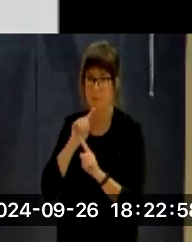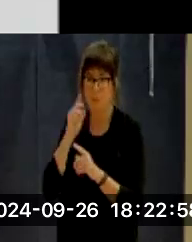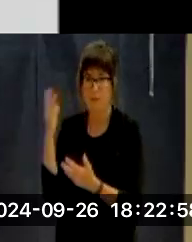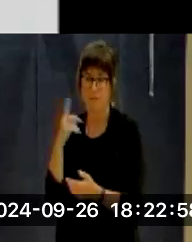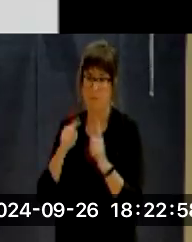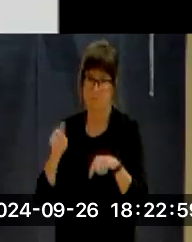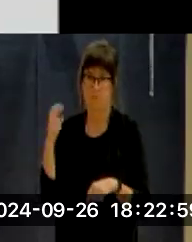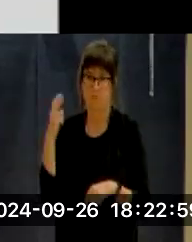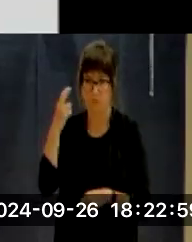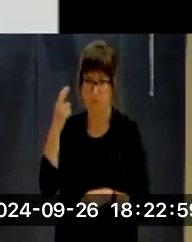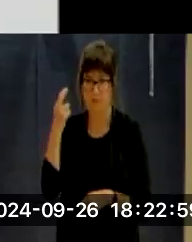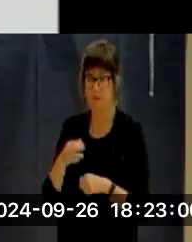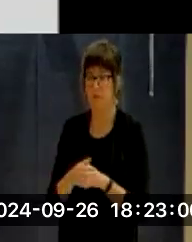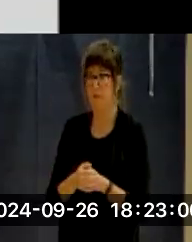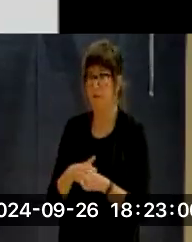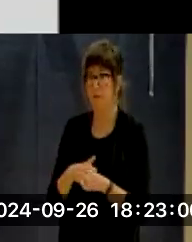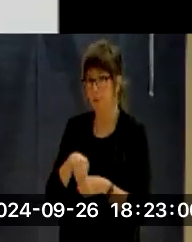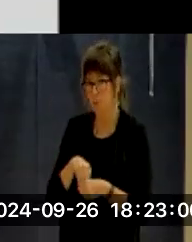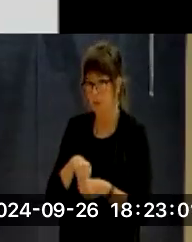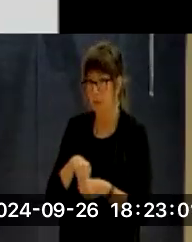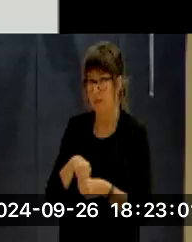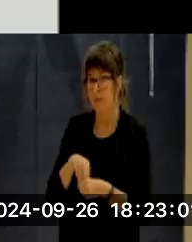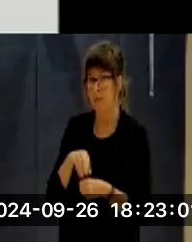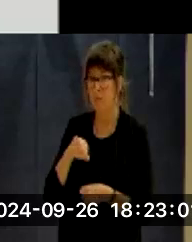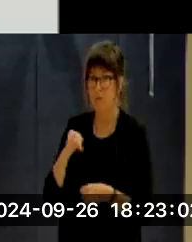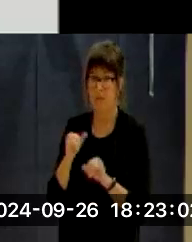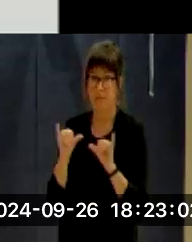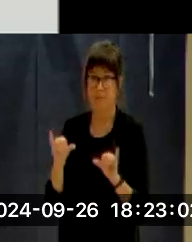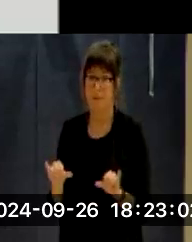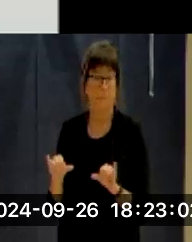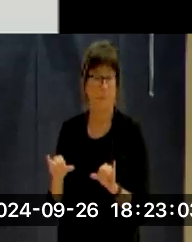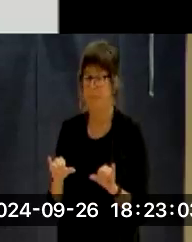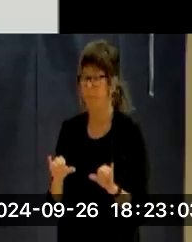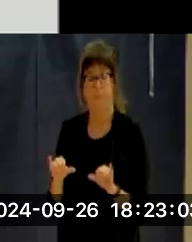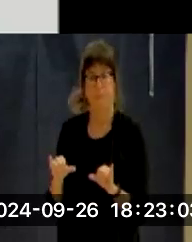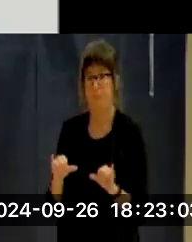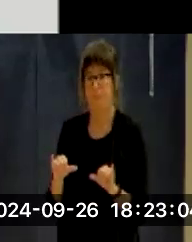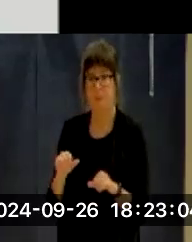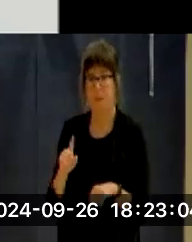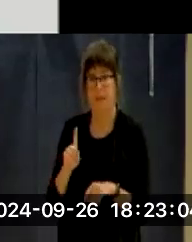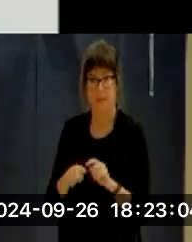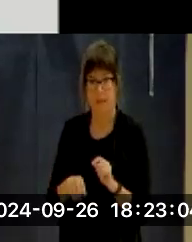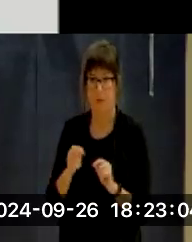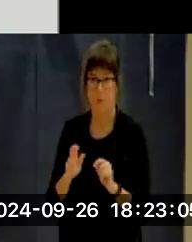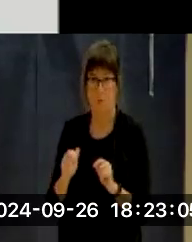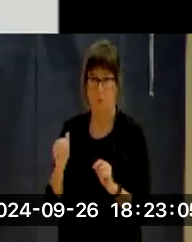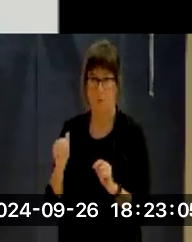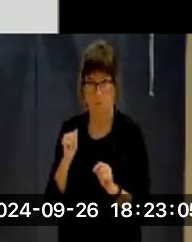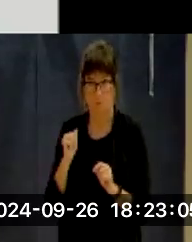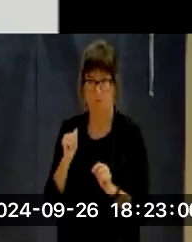including that the criminal justice system cannot or will not serve